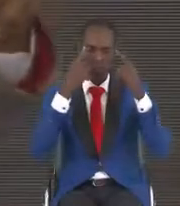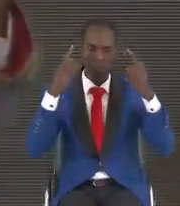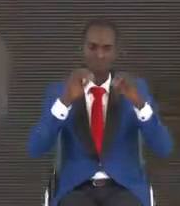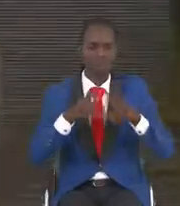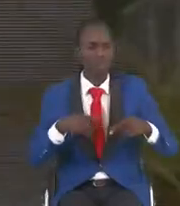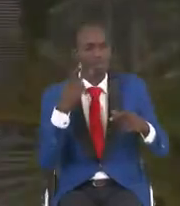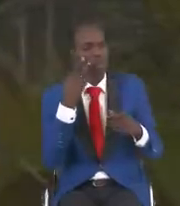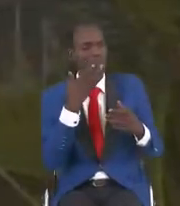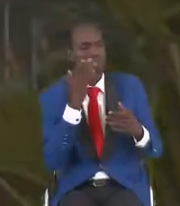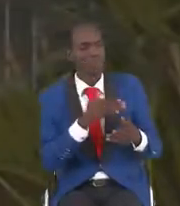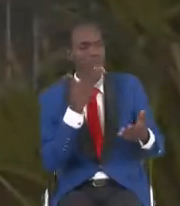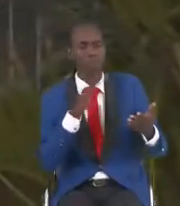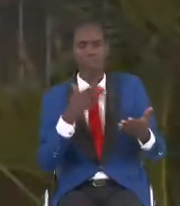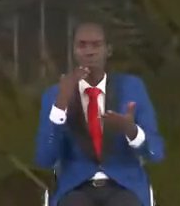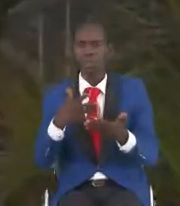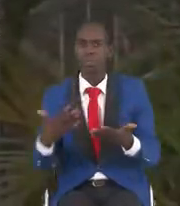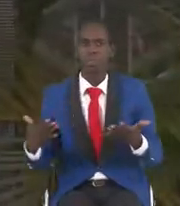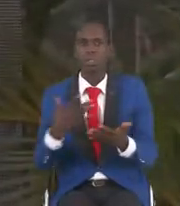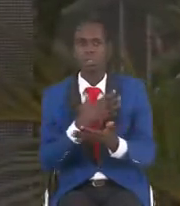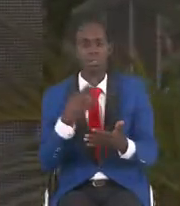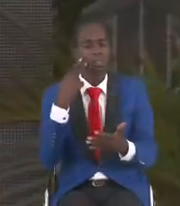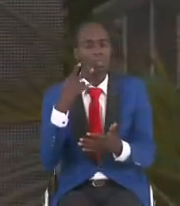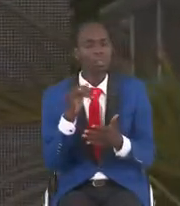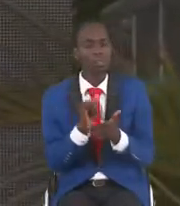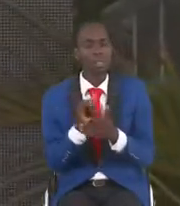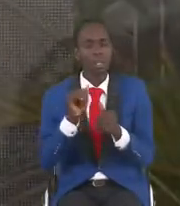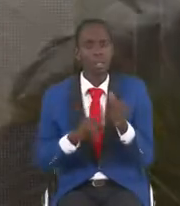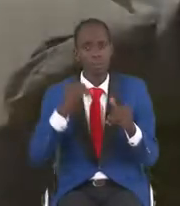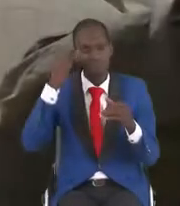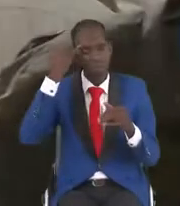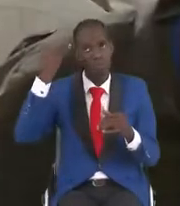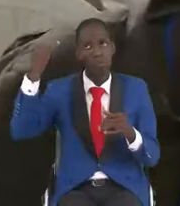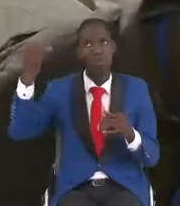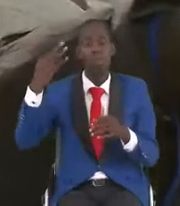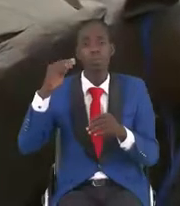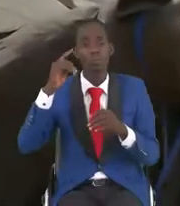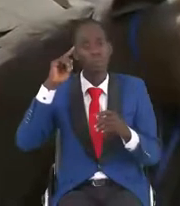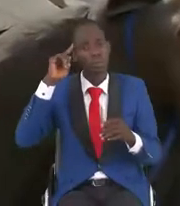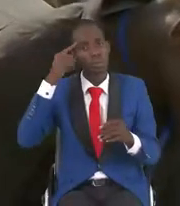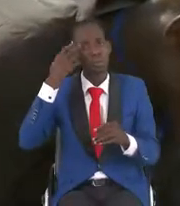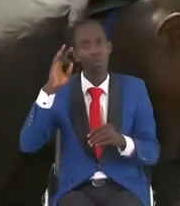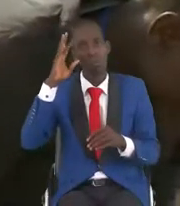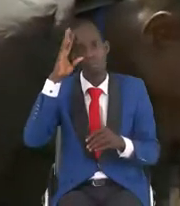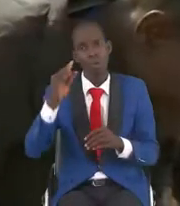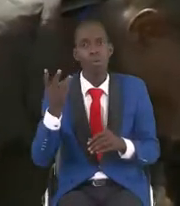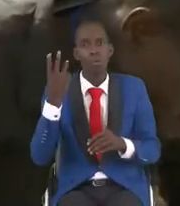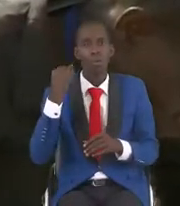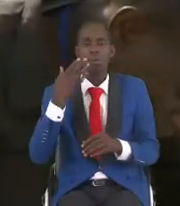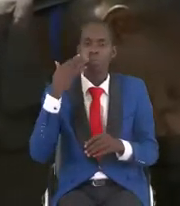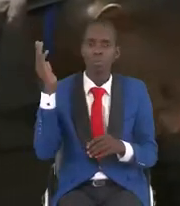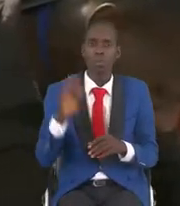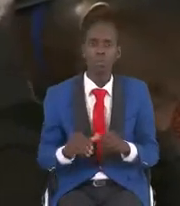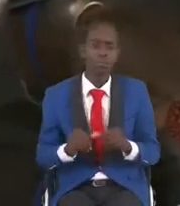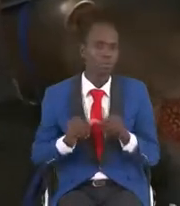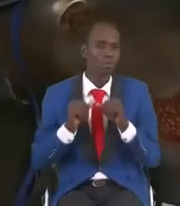says every imagination of the thought and the heart of every man was evil continually.